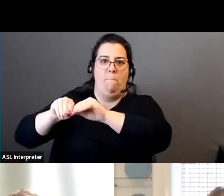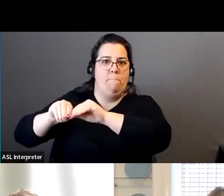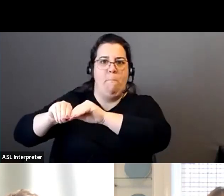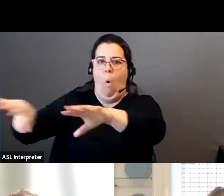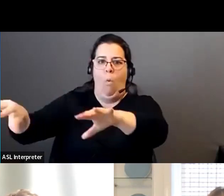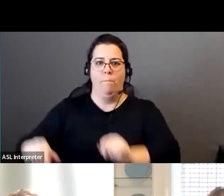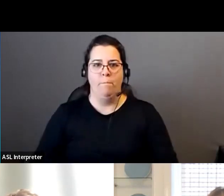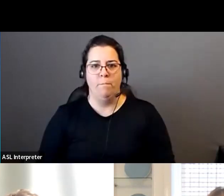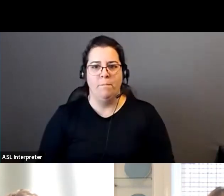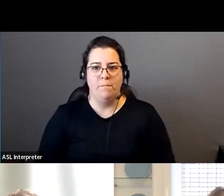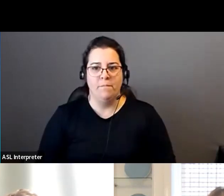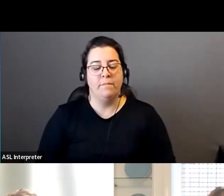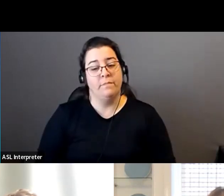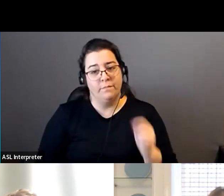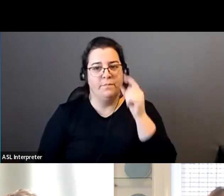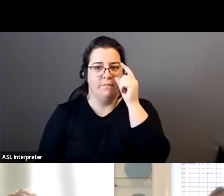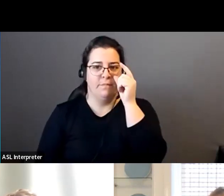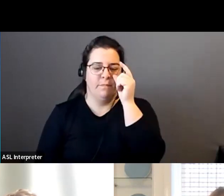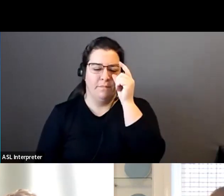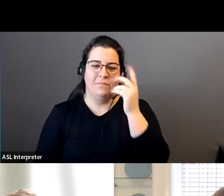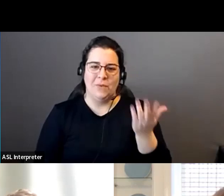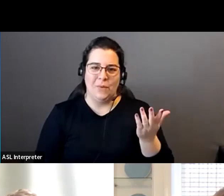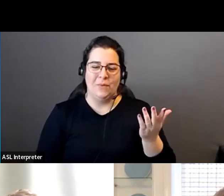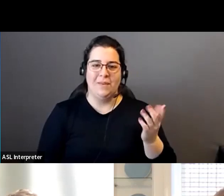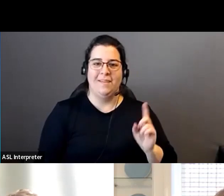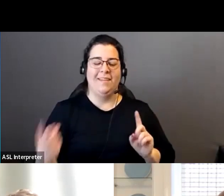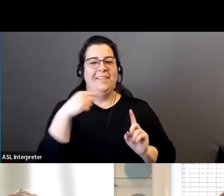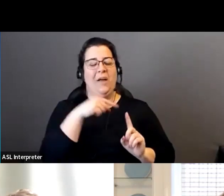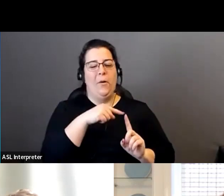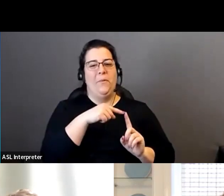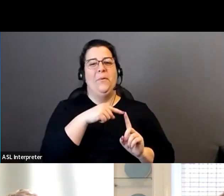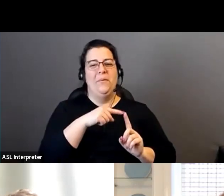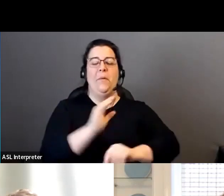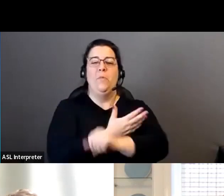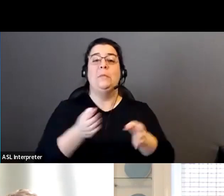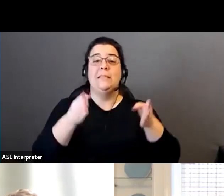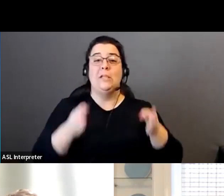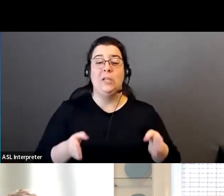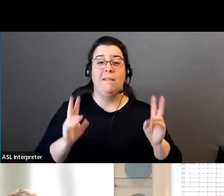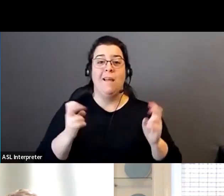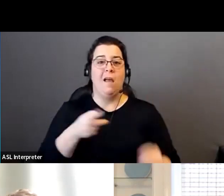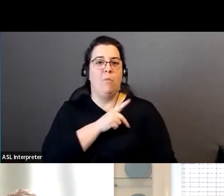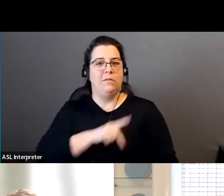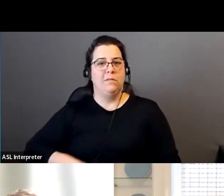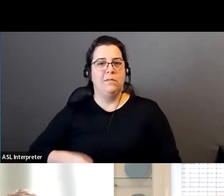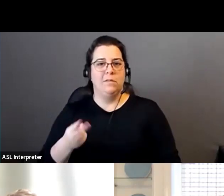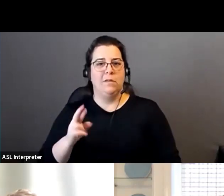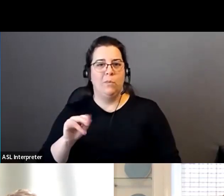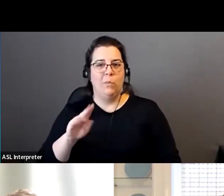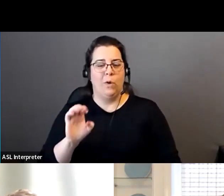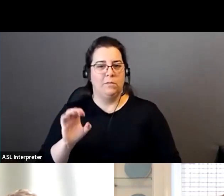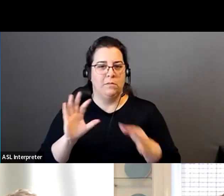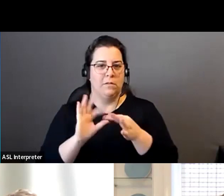So I'll refer back to an artist named Prince. He said something a long time ago. Content is king, distribution